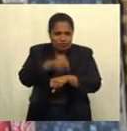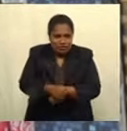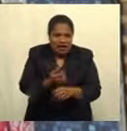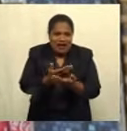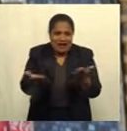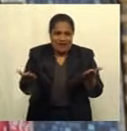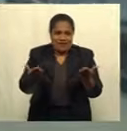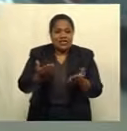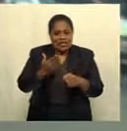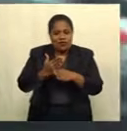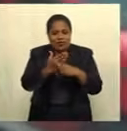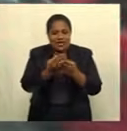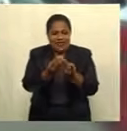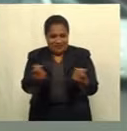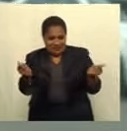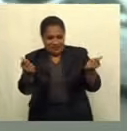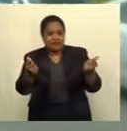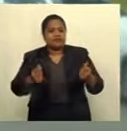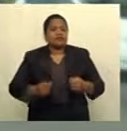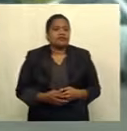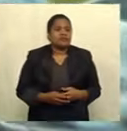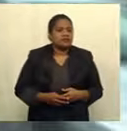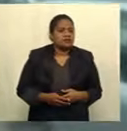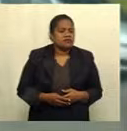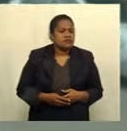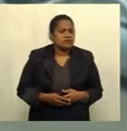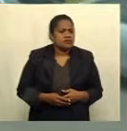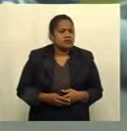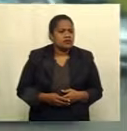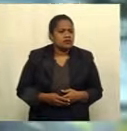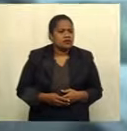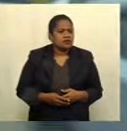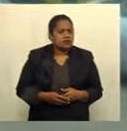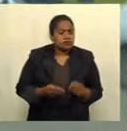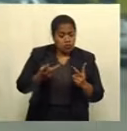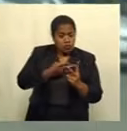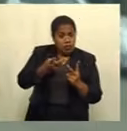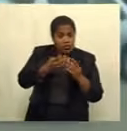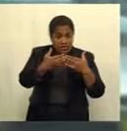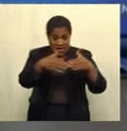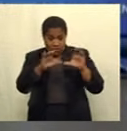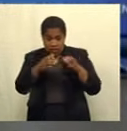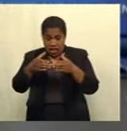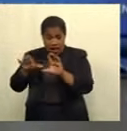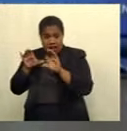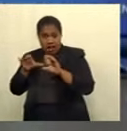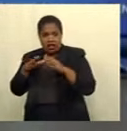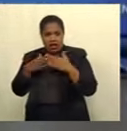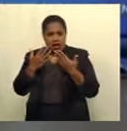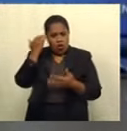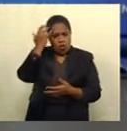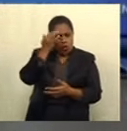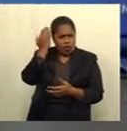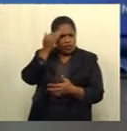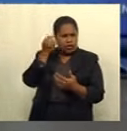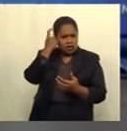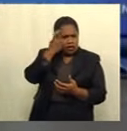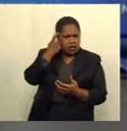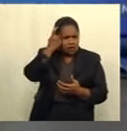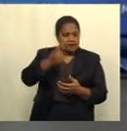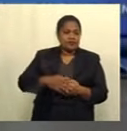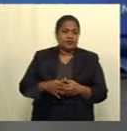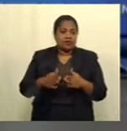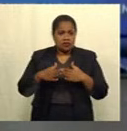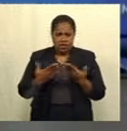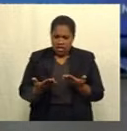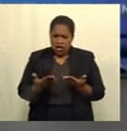Pramil Kumar says the financial status of both councils is worrying. They've come to an agreement that the staff will be working on